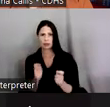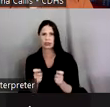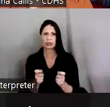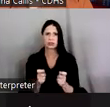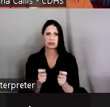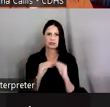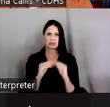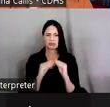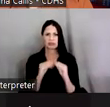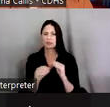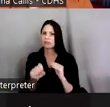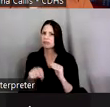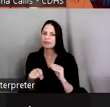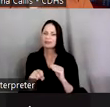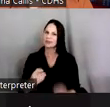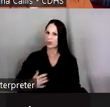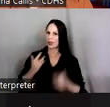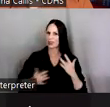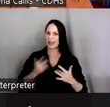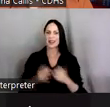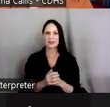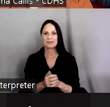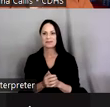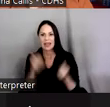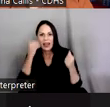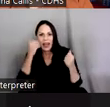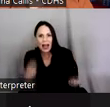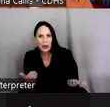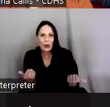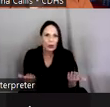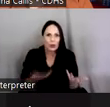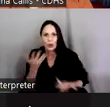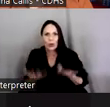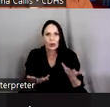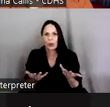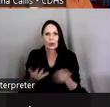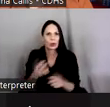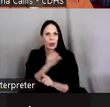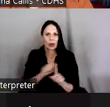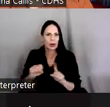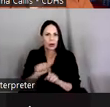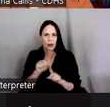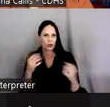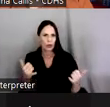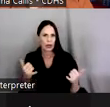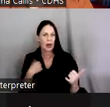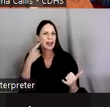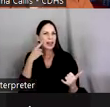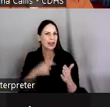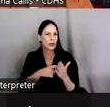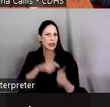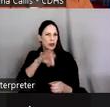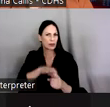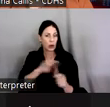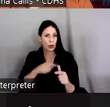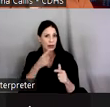Yeah, got excited. So I don't know where it stands right now. So I think it needs to go for a vote and then we can go on